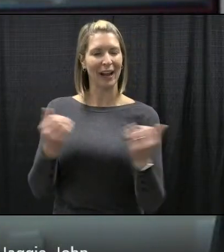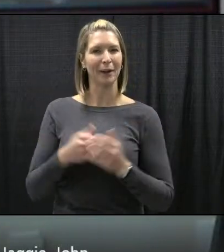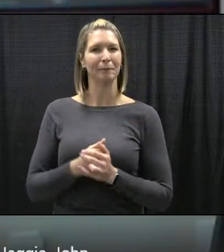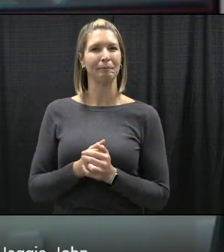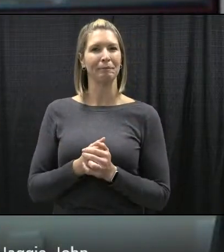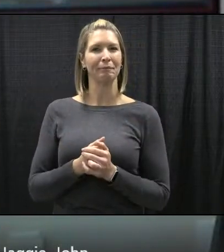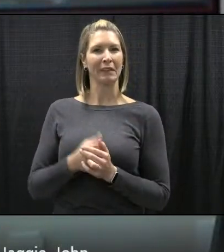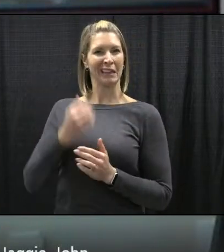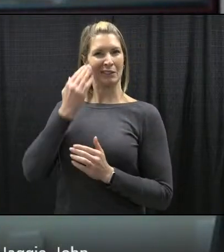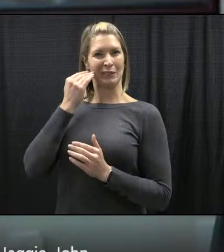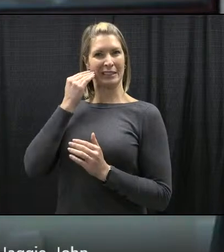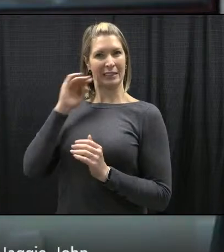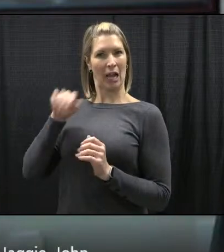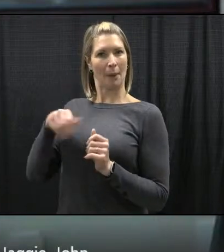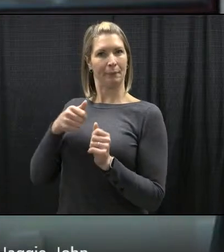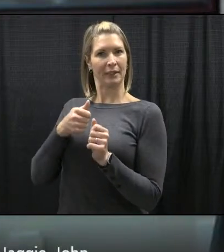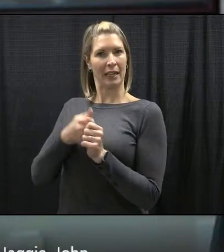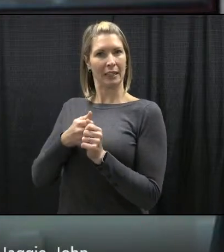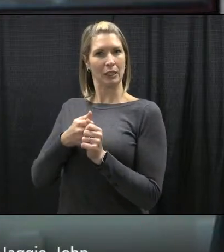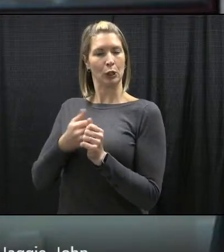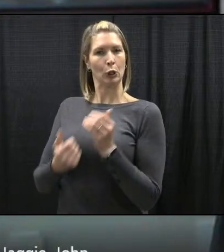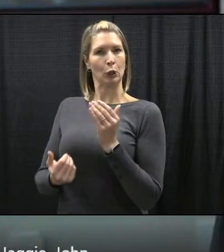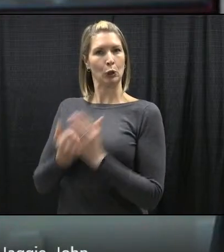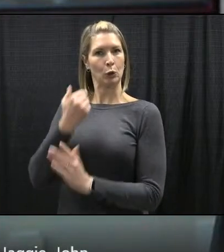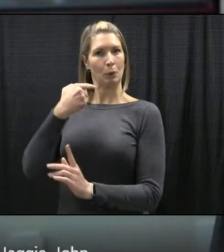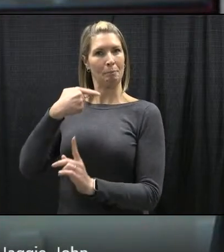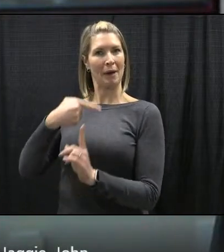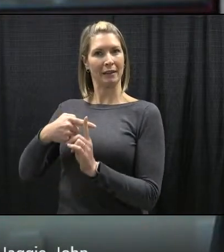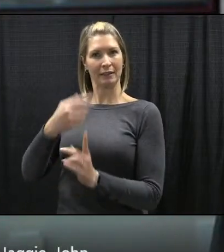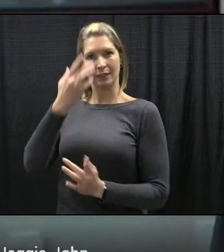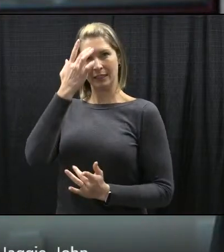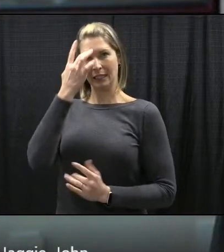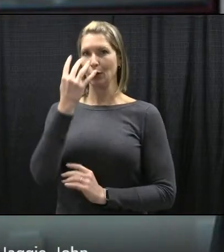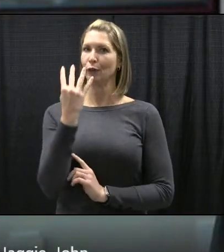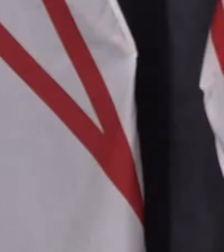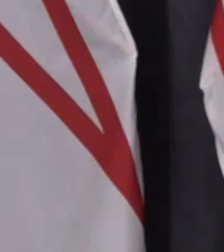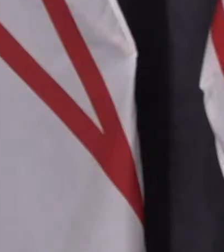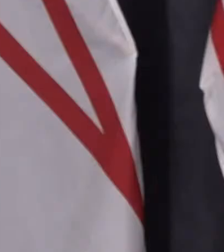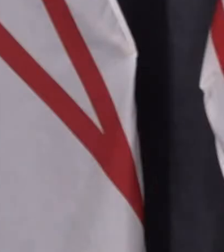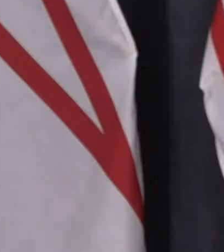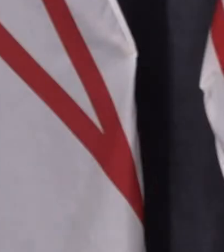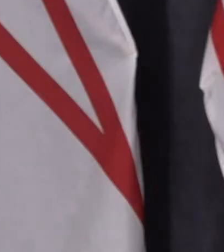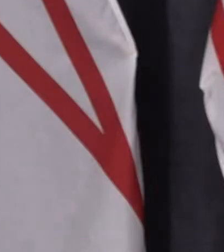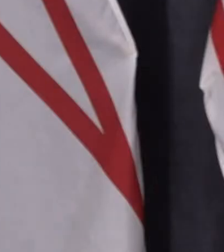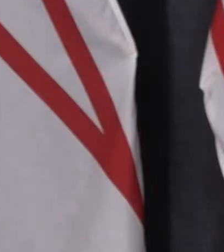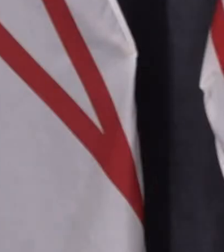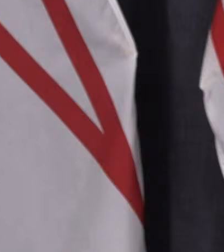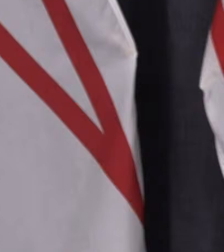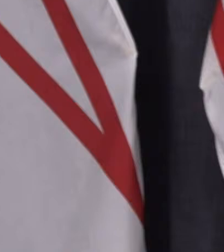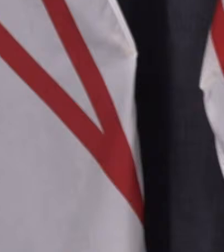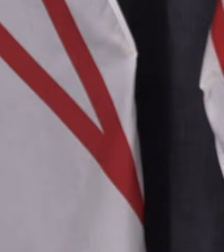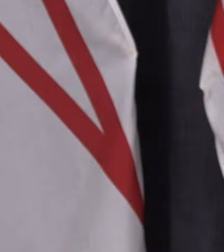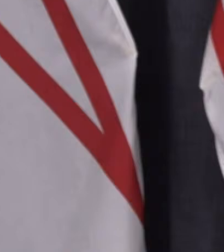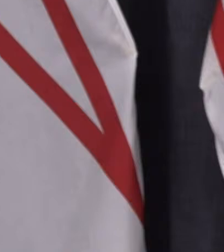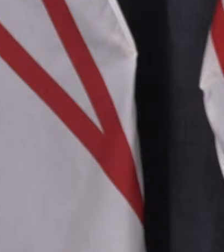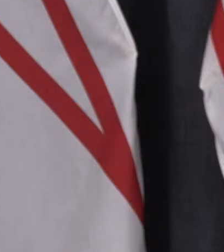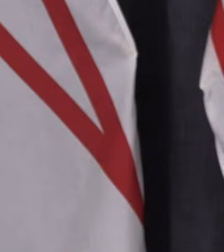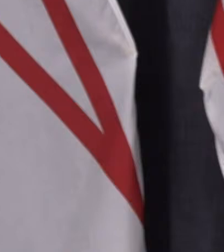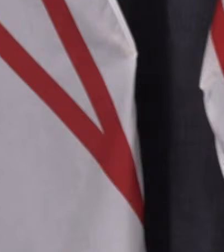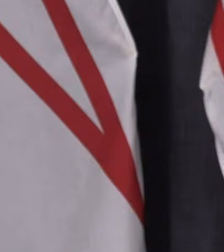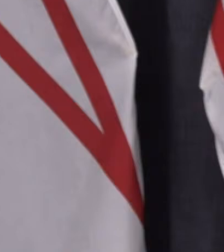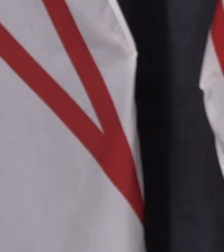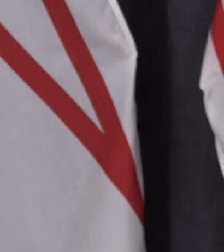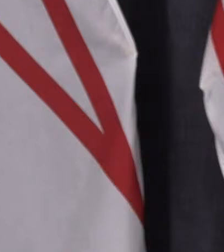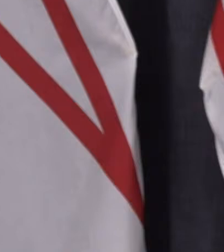the last media advisory, we have four new confirmed cases of COVID-19 in our province. 3 are in the Central Health